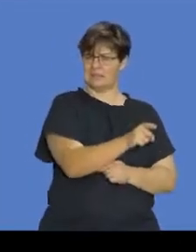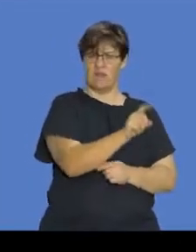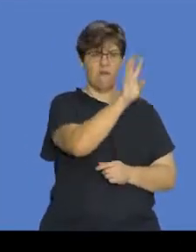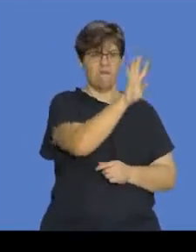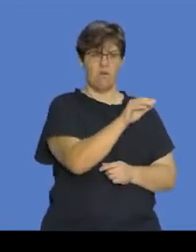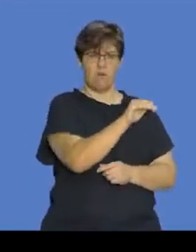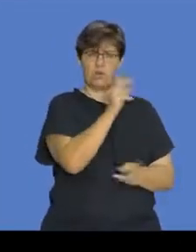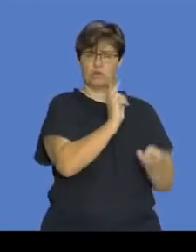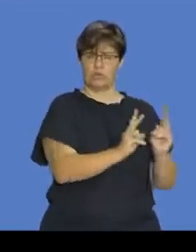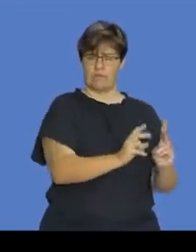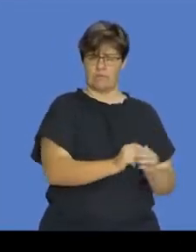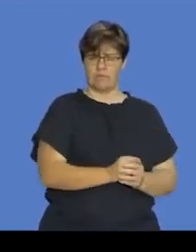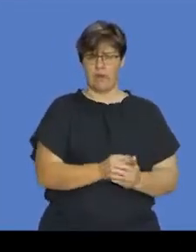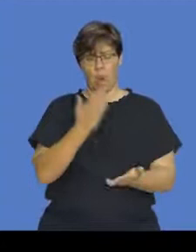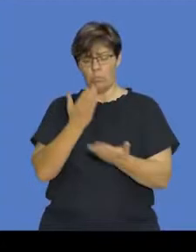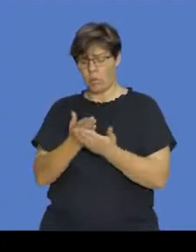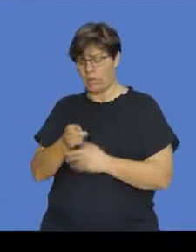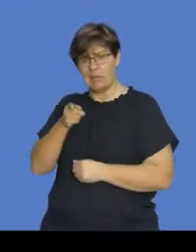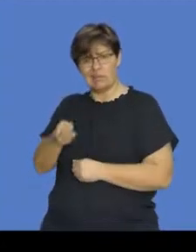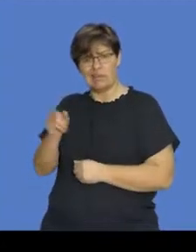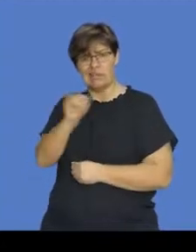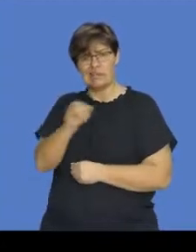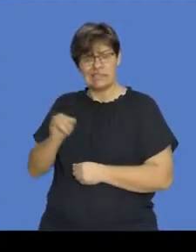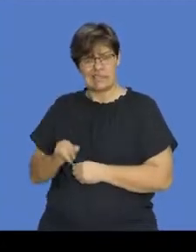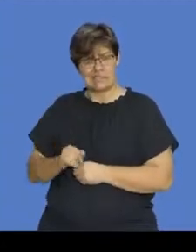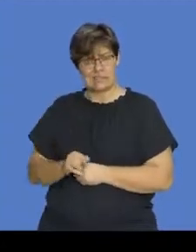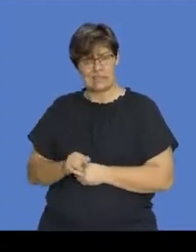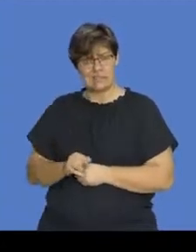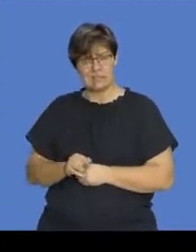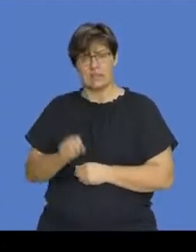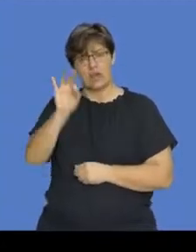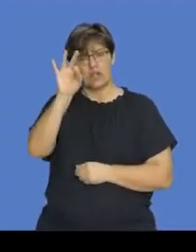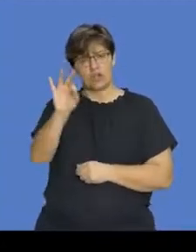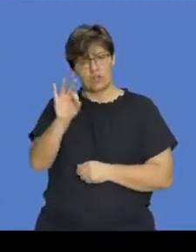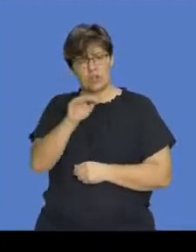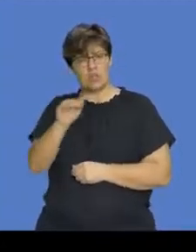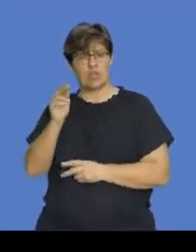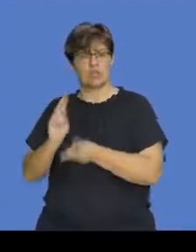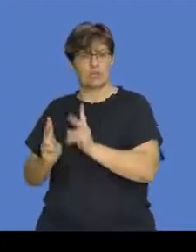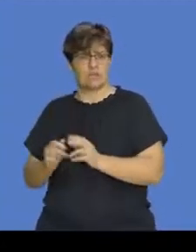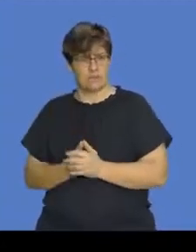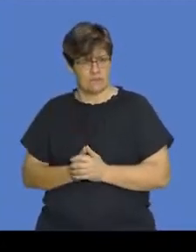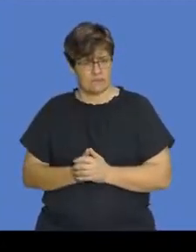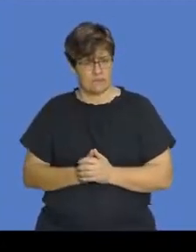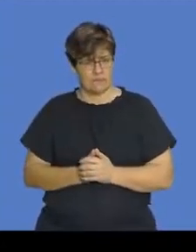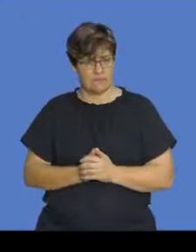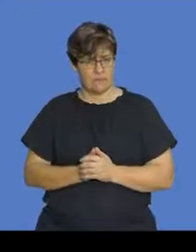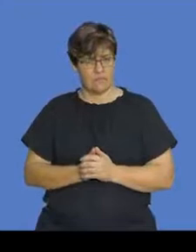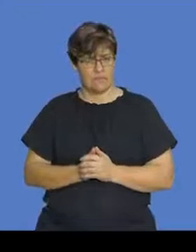out of 12, and the probability of Z was only 3 out of